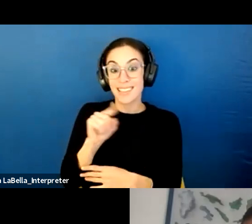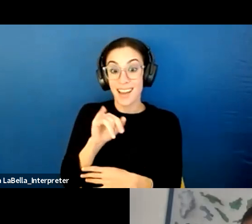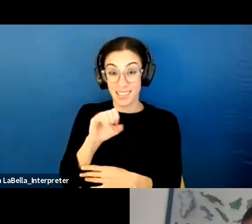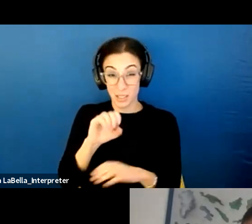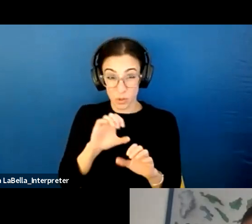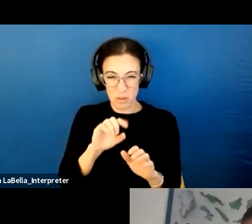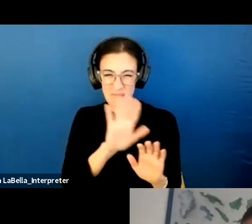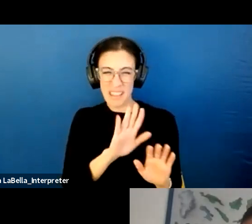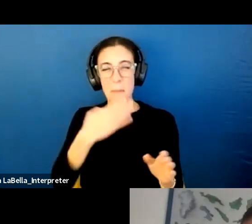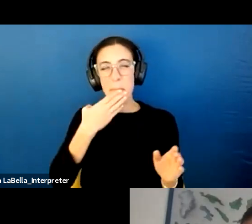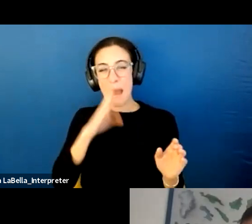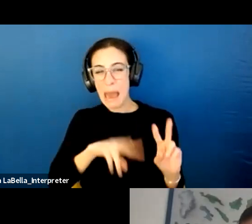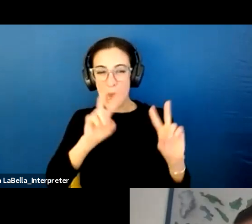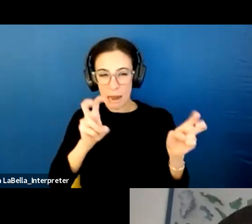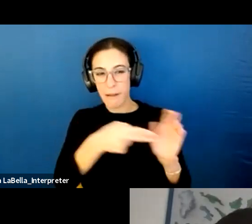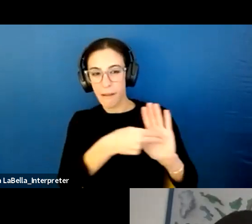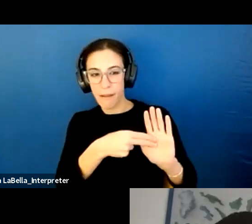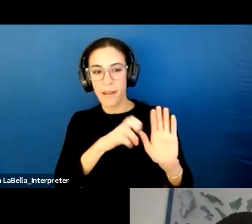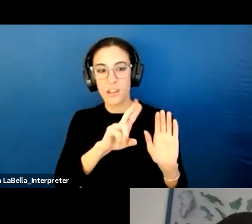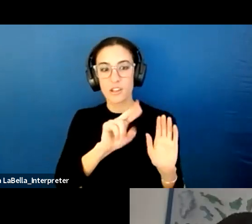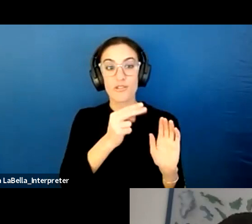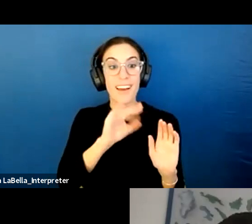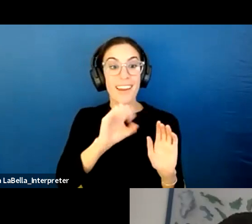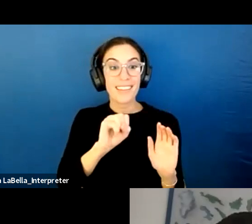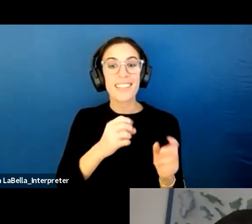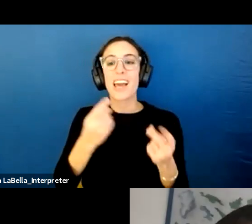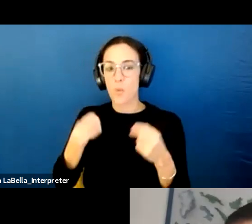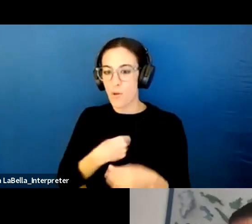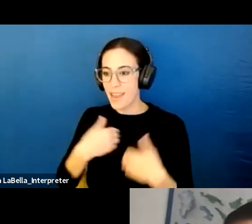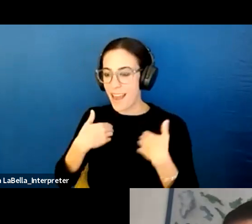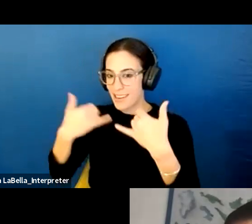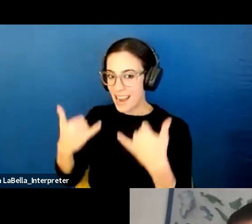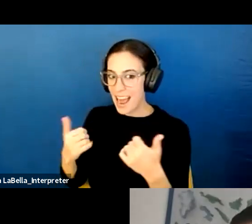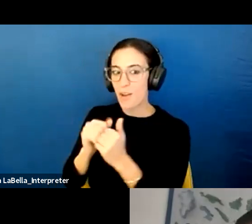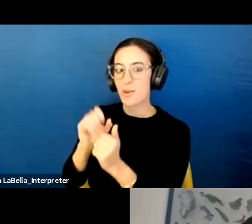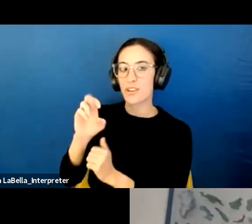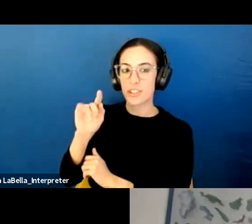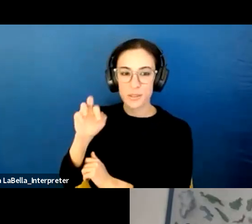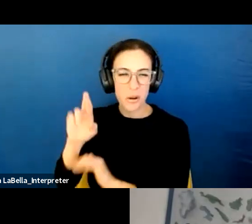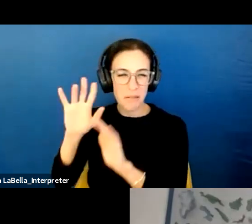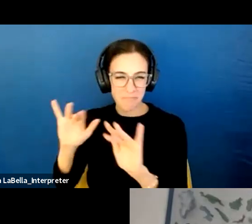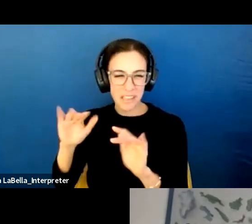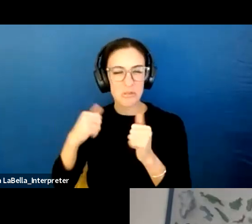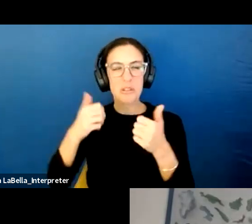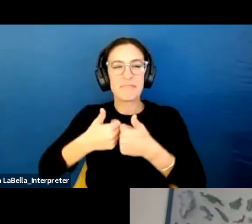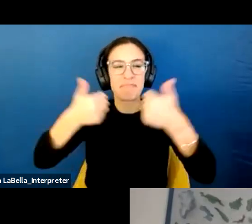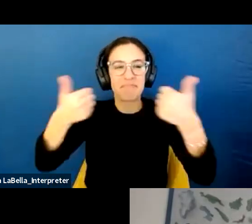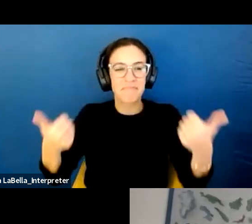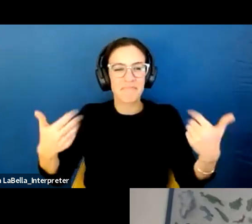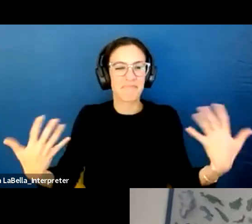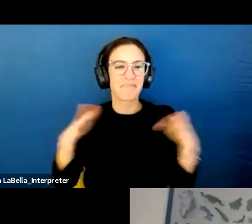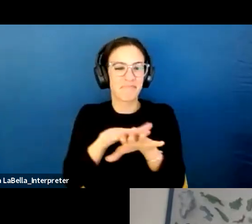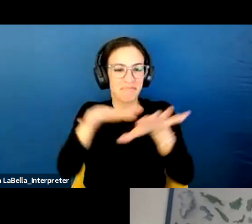and then, what we have now with CRISPR and so on and so forth, and try to frame things as if we've